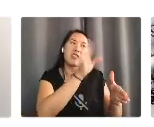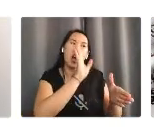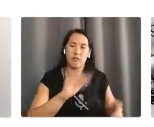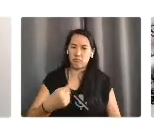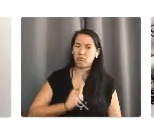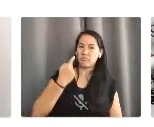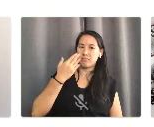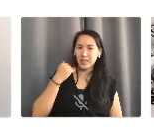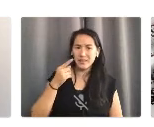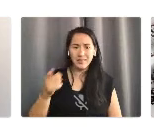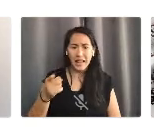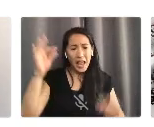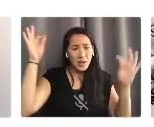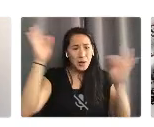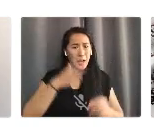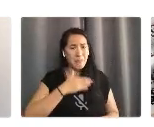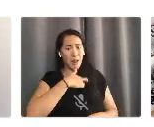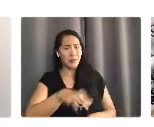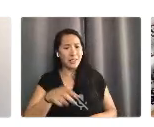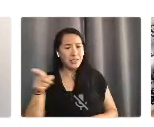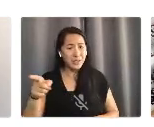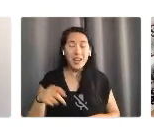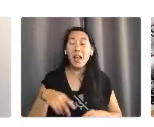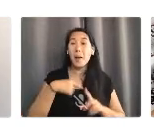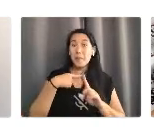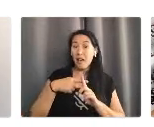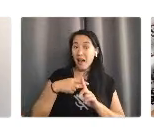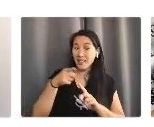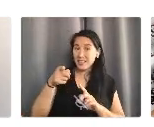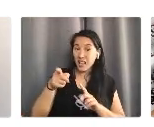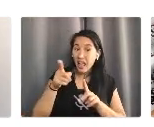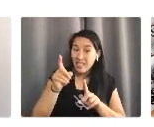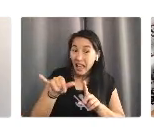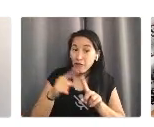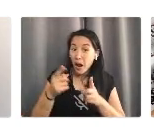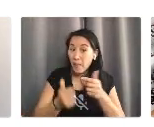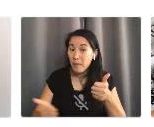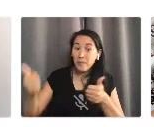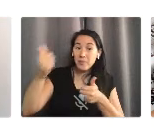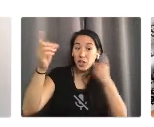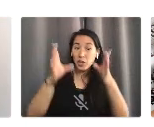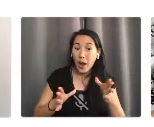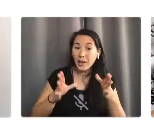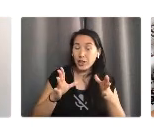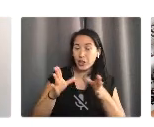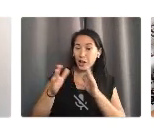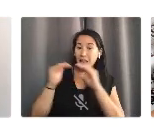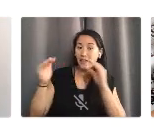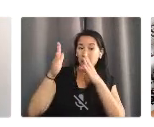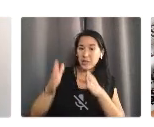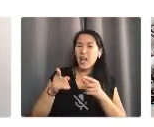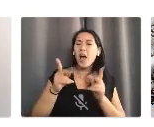person had no idea what my religious beliefs were, but this was coming from a director level person that was well known for her religious beliefs.